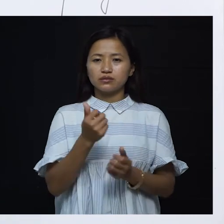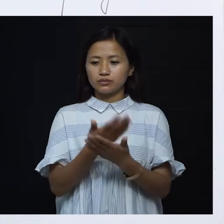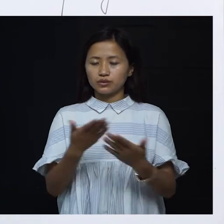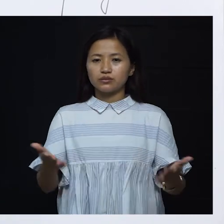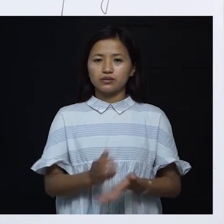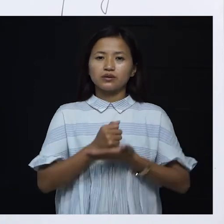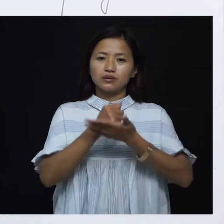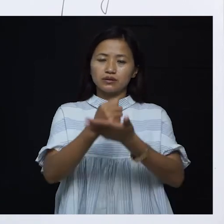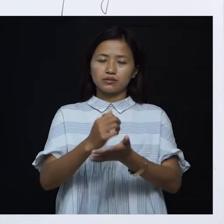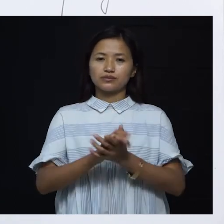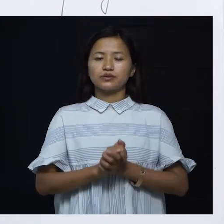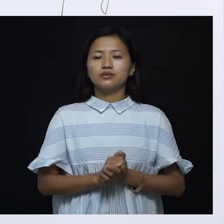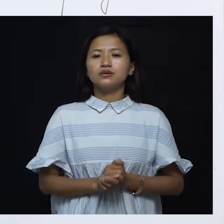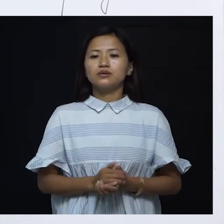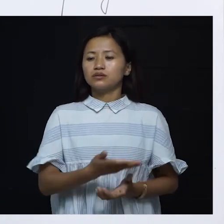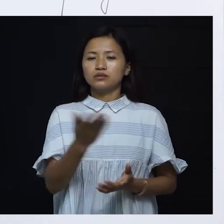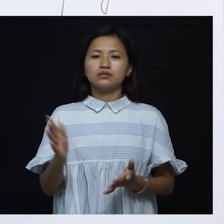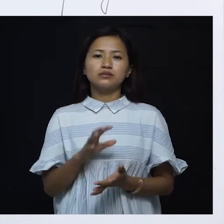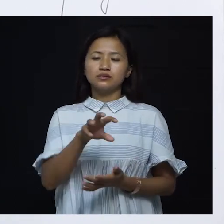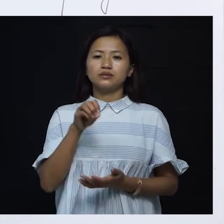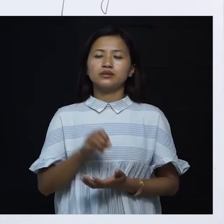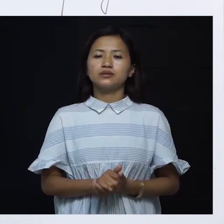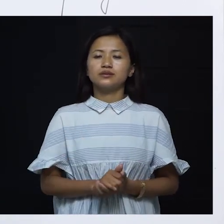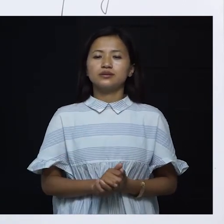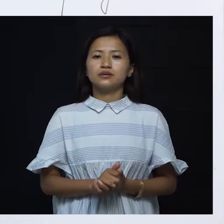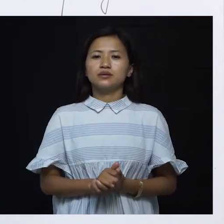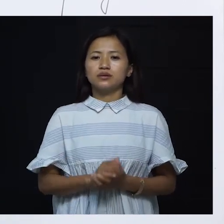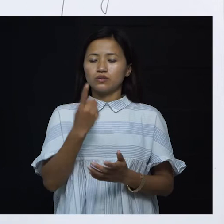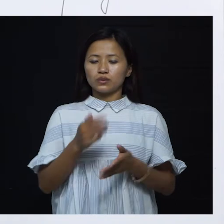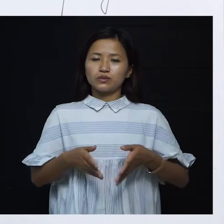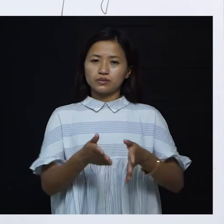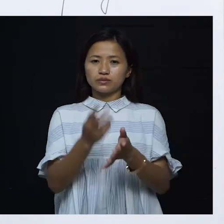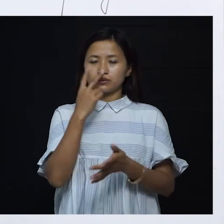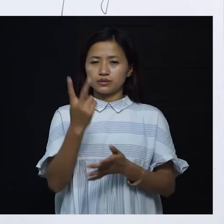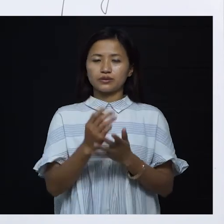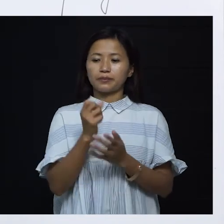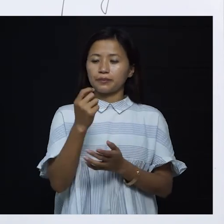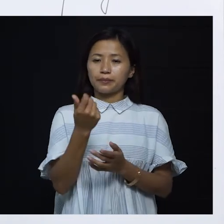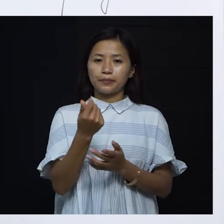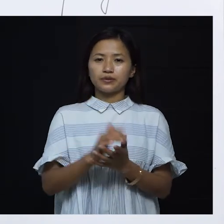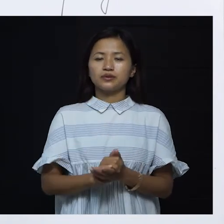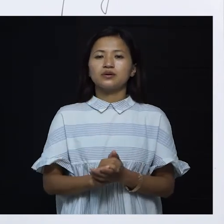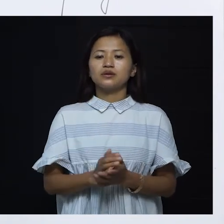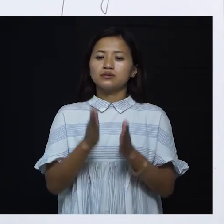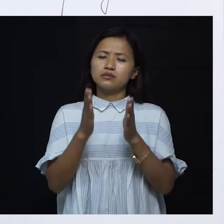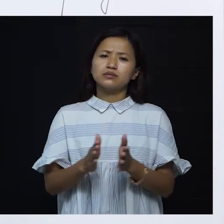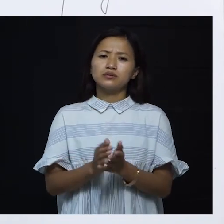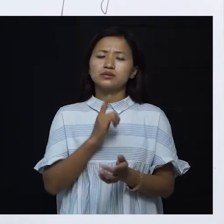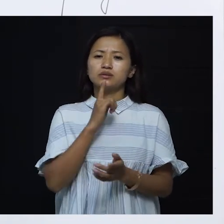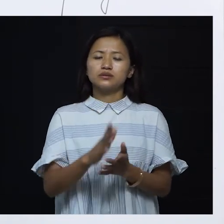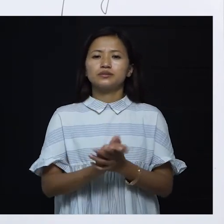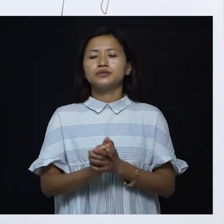So with the help of that, they're also getting, it is a one way to check the price rise. And in order to ensure,